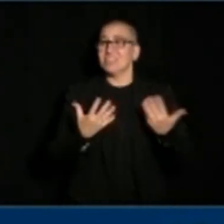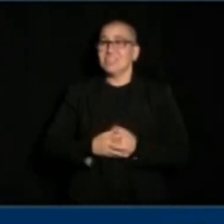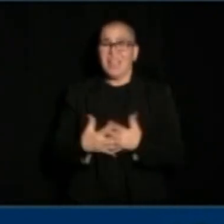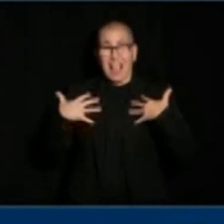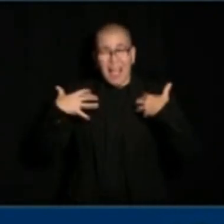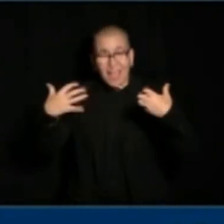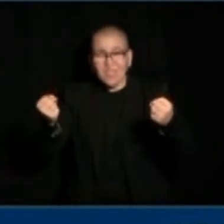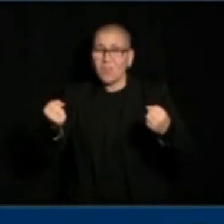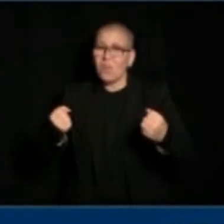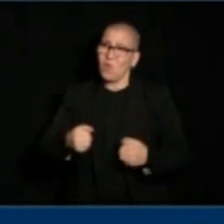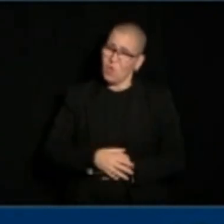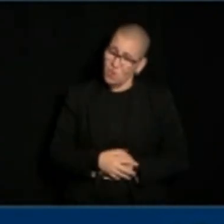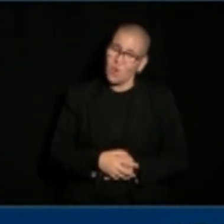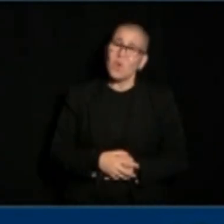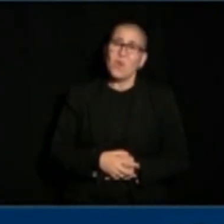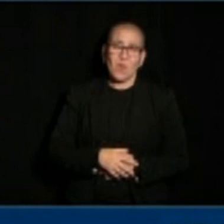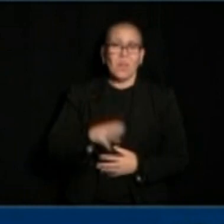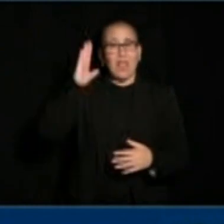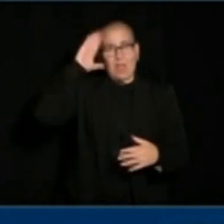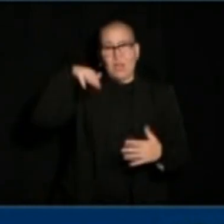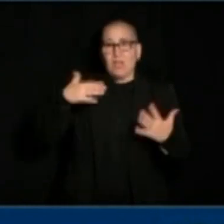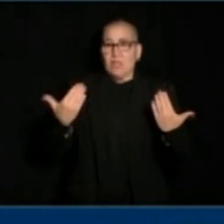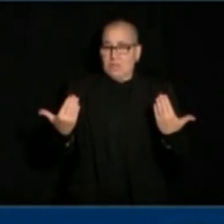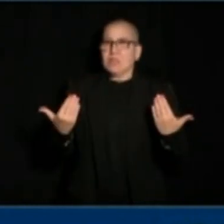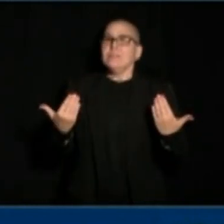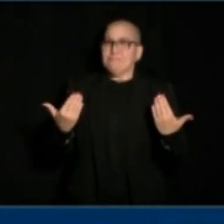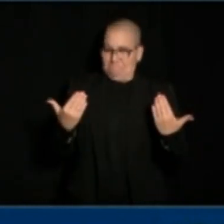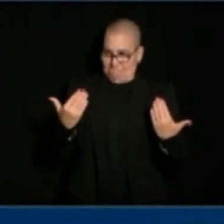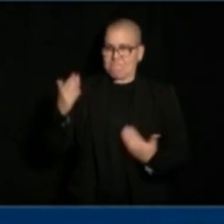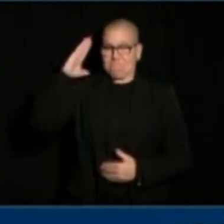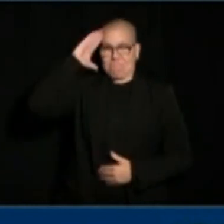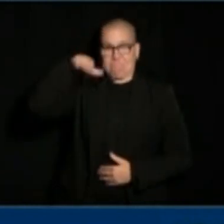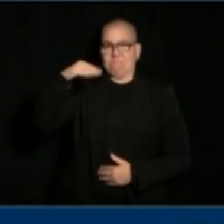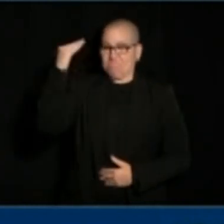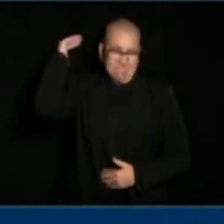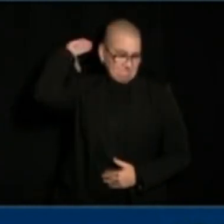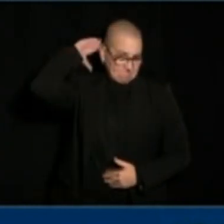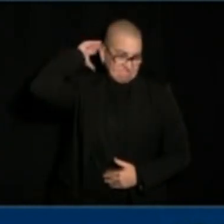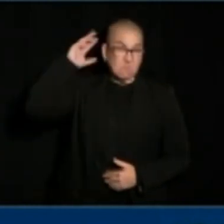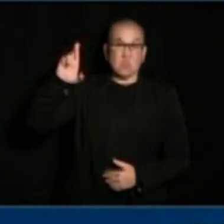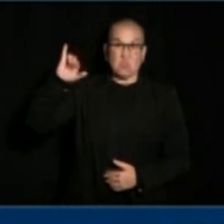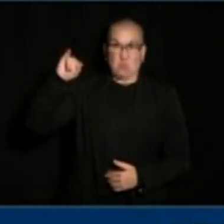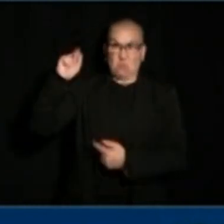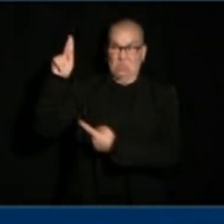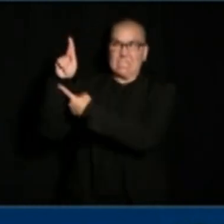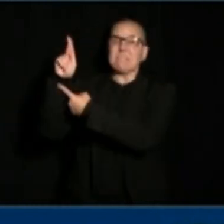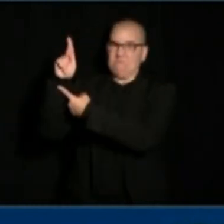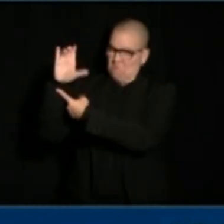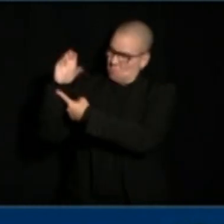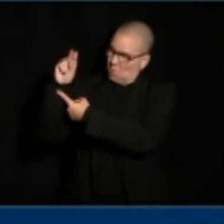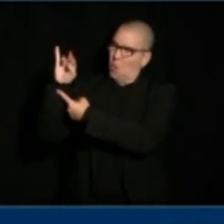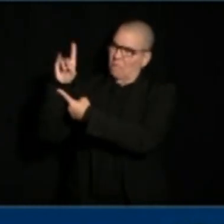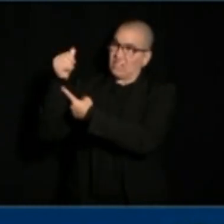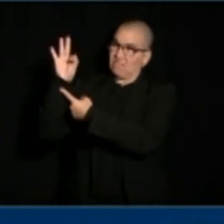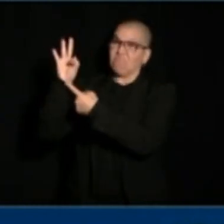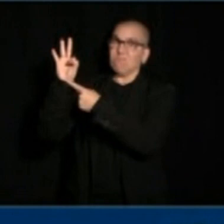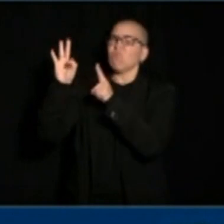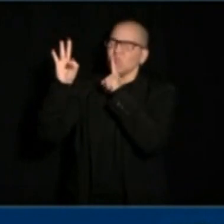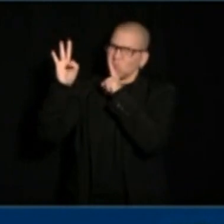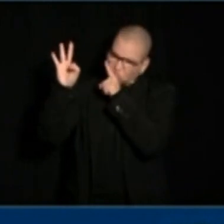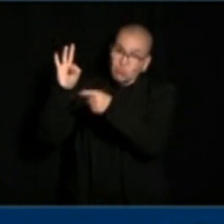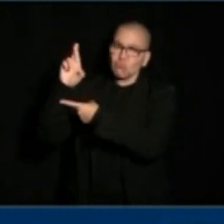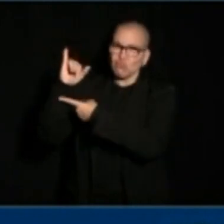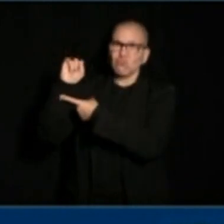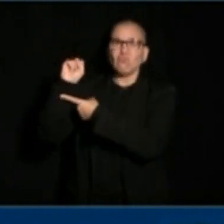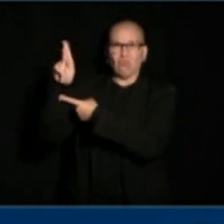So here's what we know about risk now and what we know about COVID-19. The longer you're around